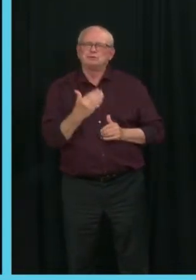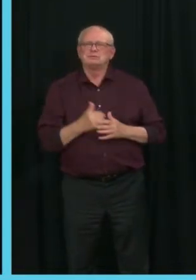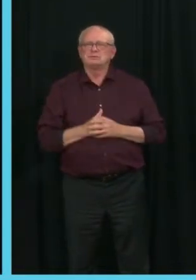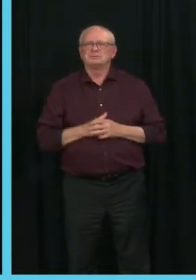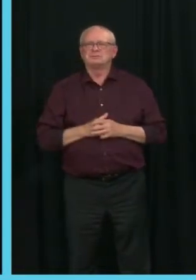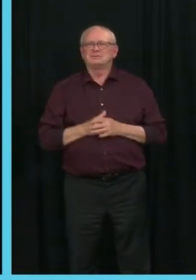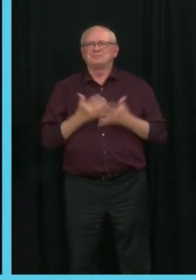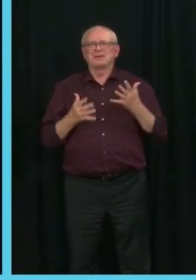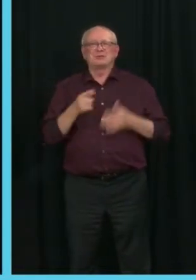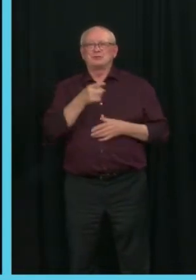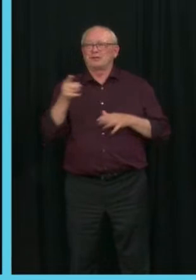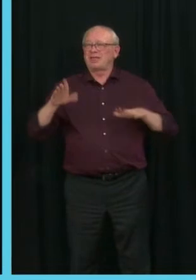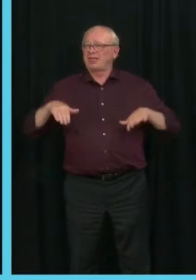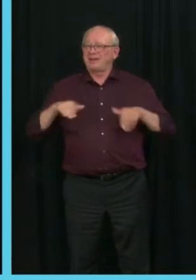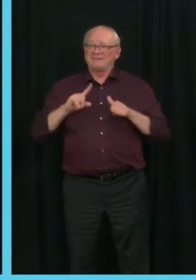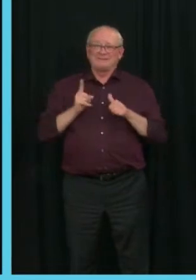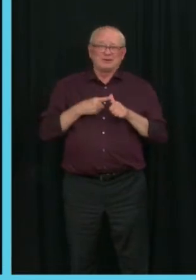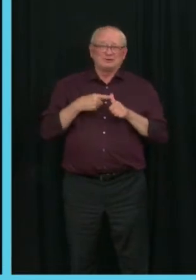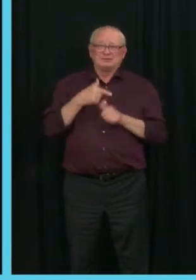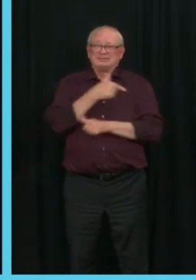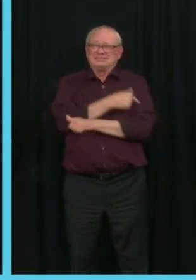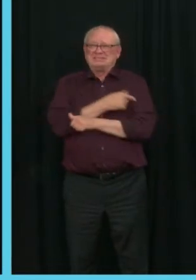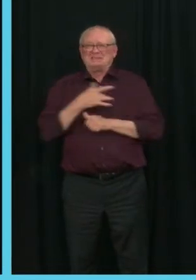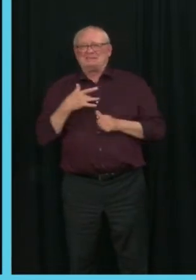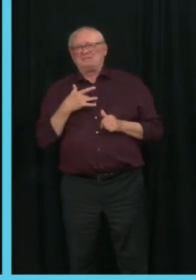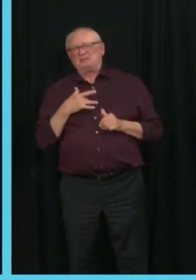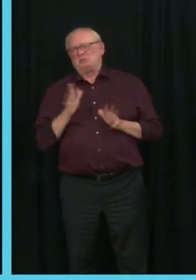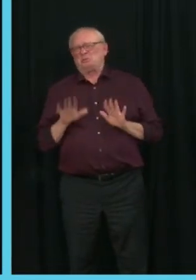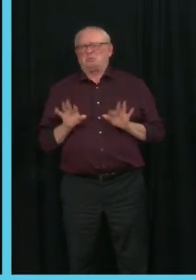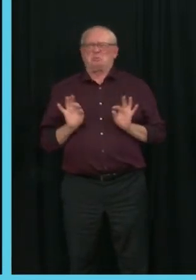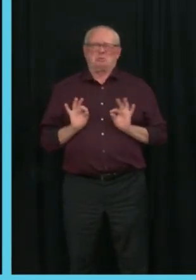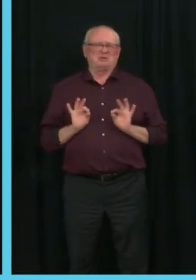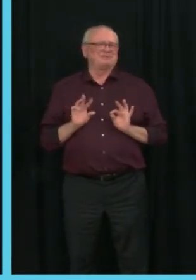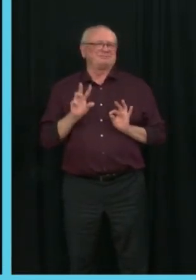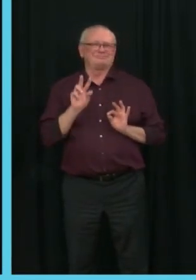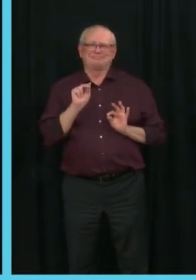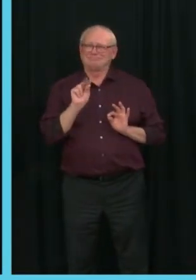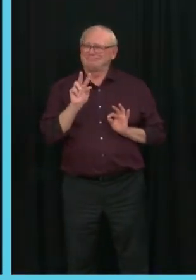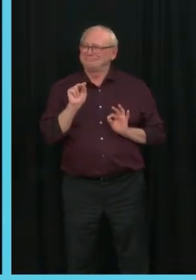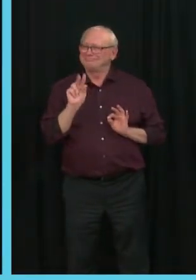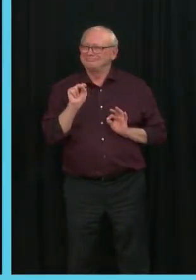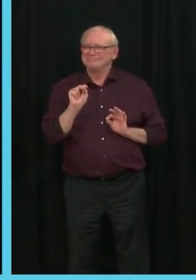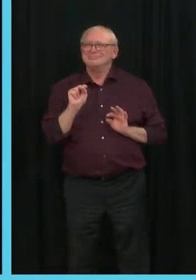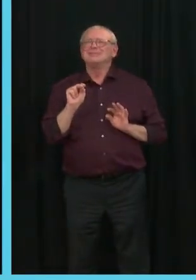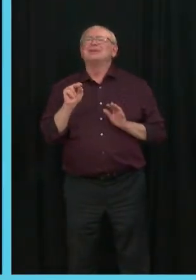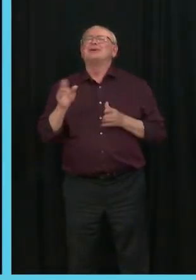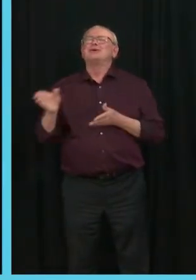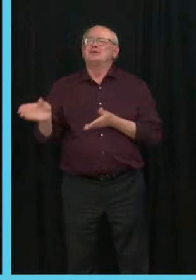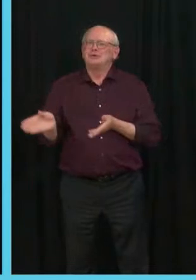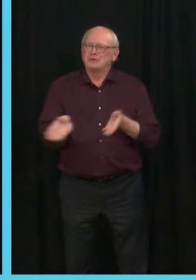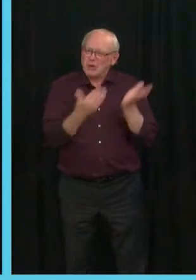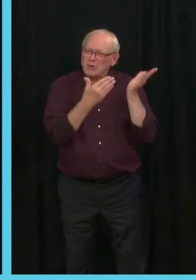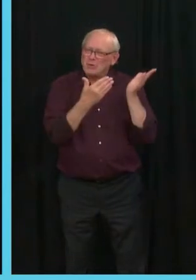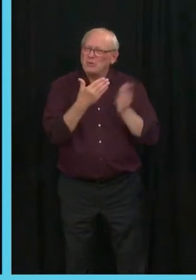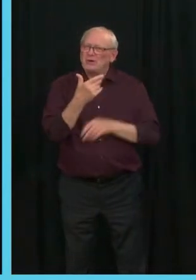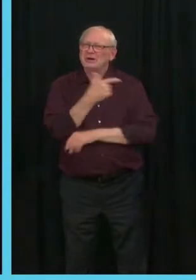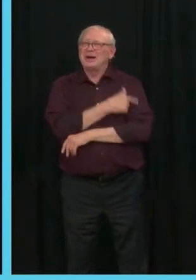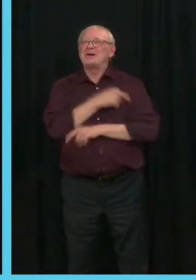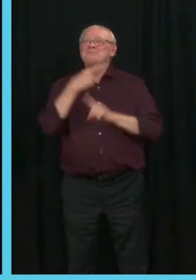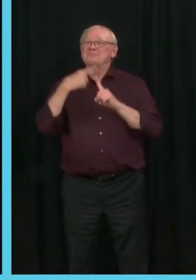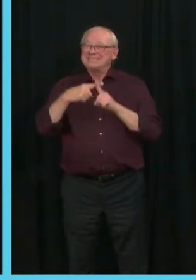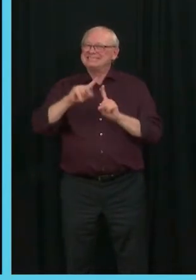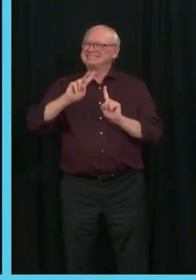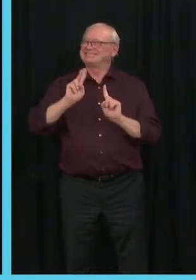many others are already getting the vaccine. The same goes for getting a second dose. But getting vaccinated